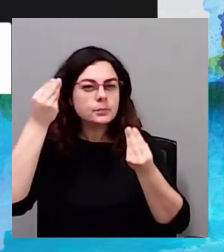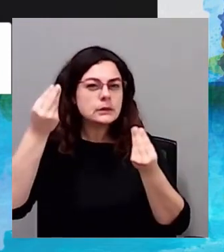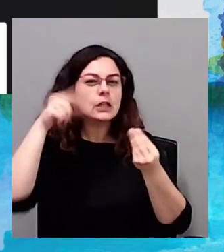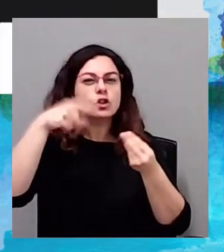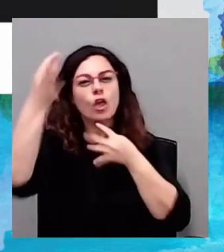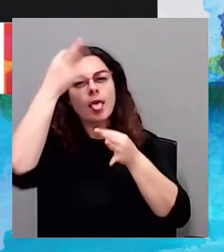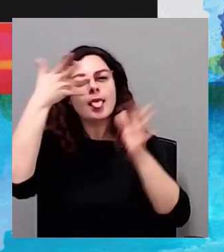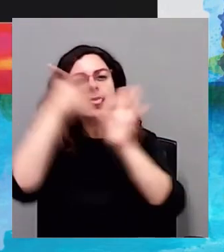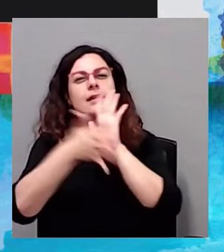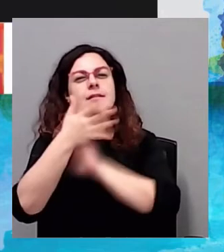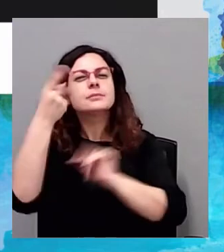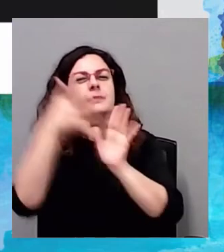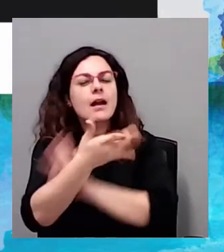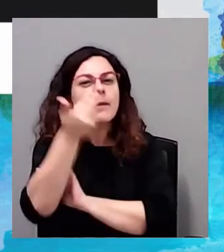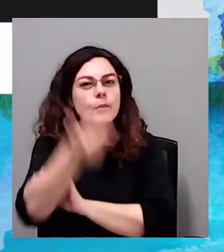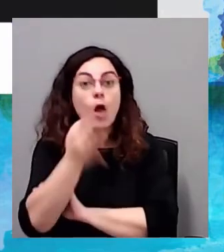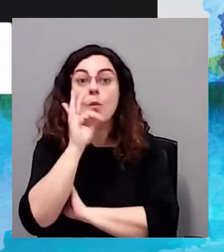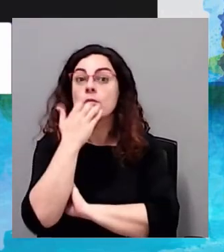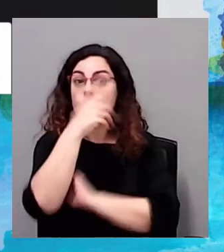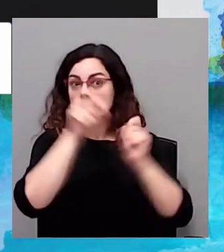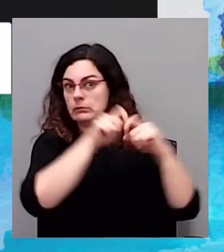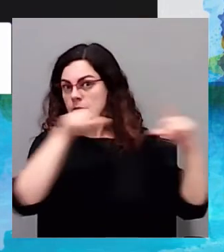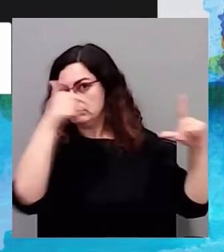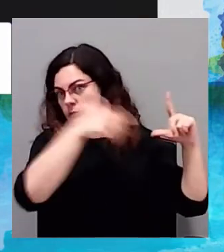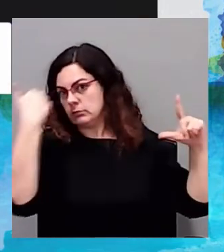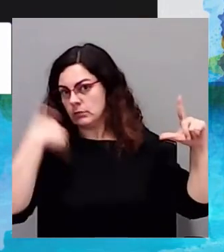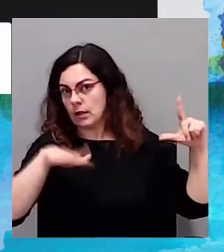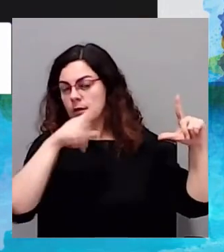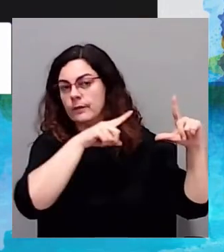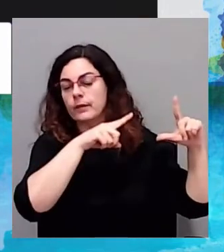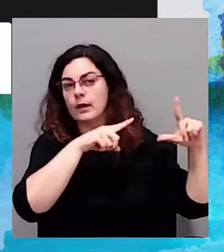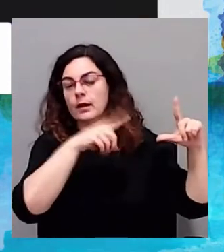think that needs to have in a description? Or here,